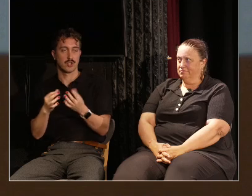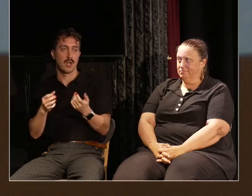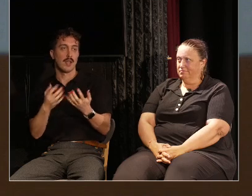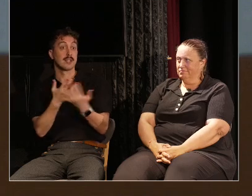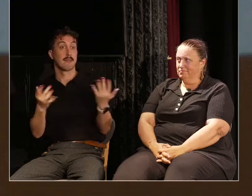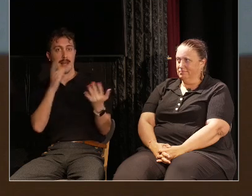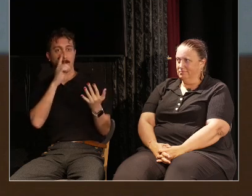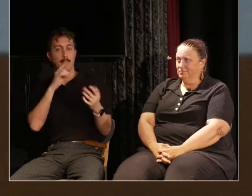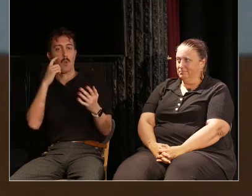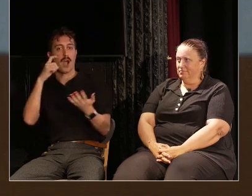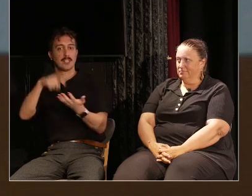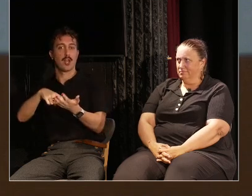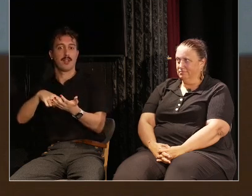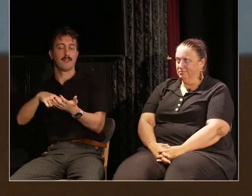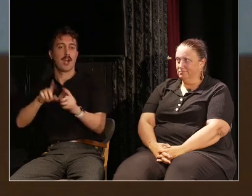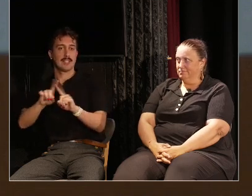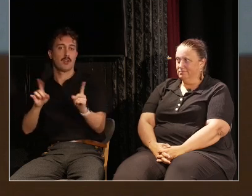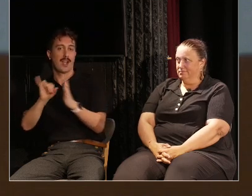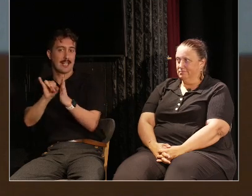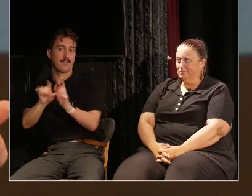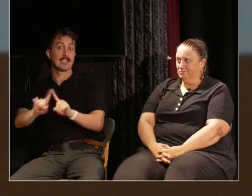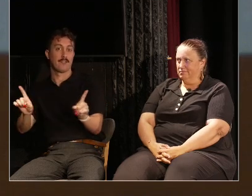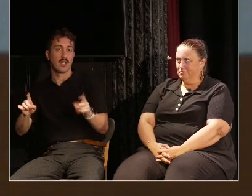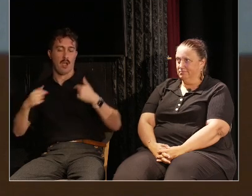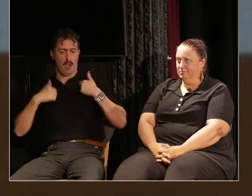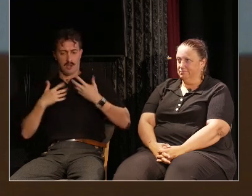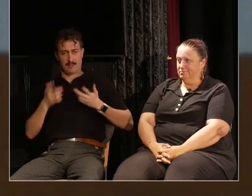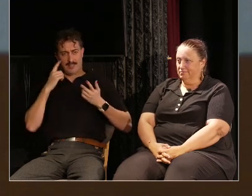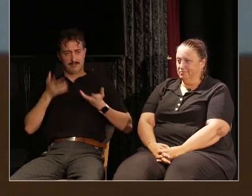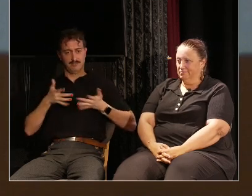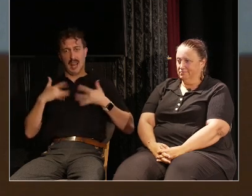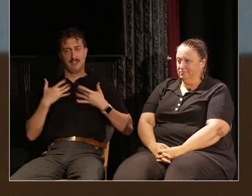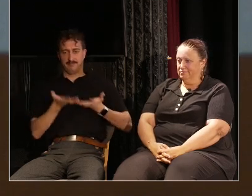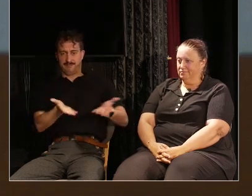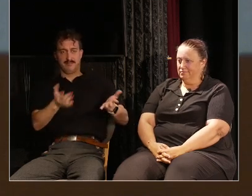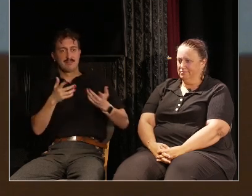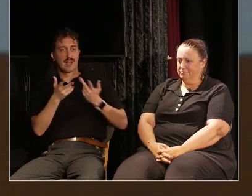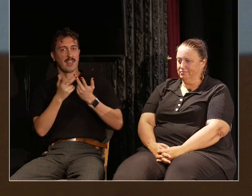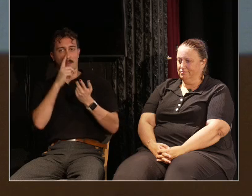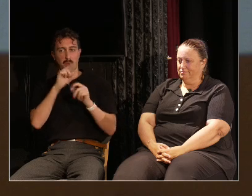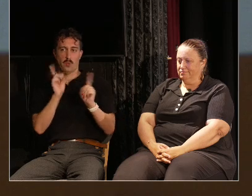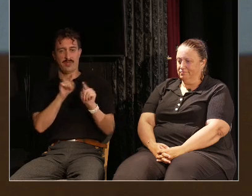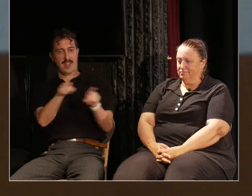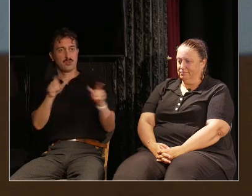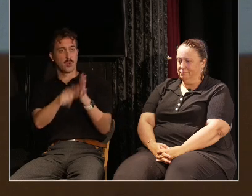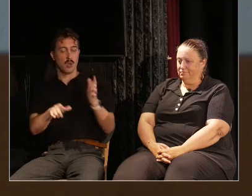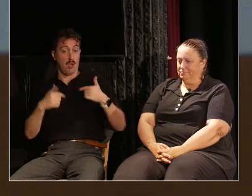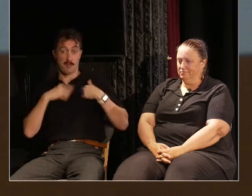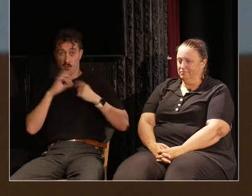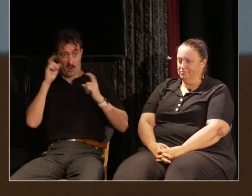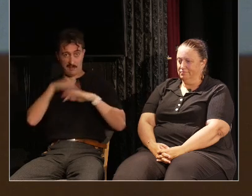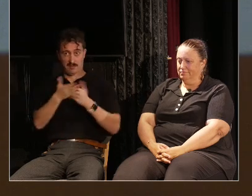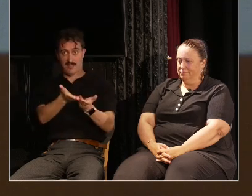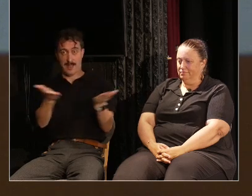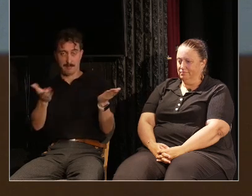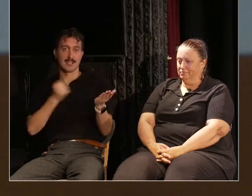various reasons, and I'm a live and let live guy, so I think, I'm not worried about what people are doing, frankly. And so that's